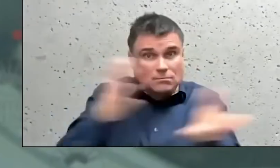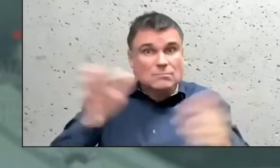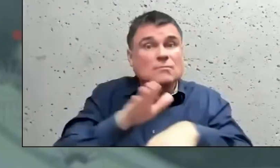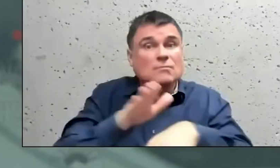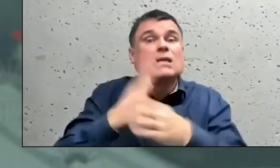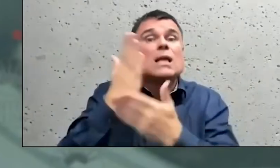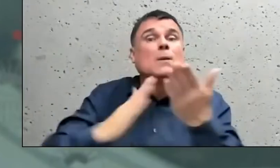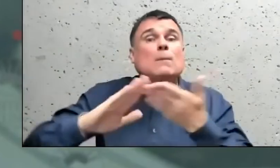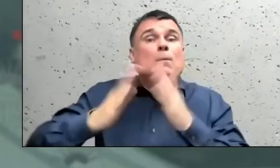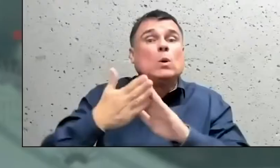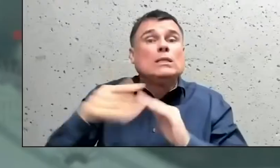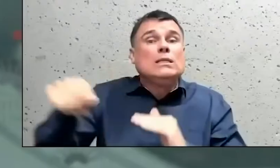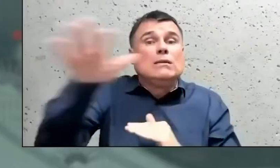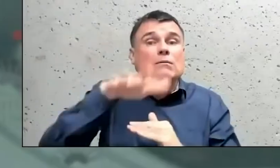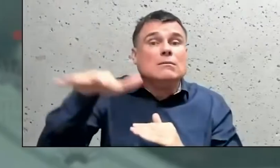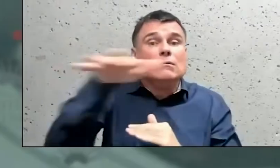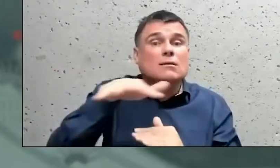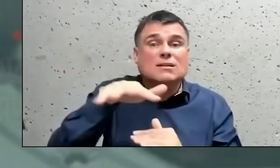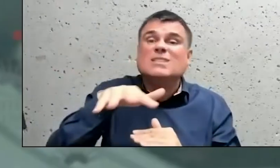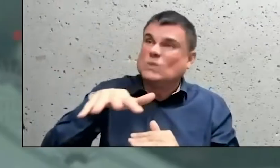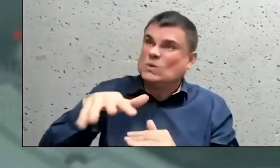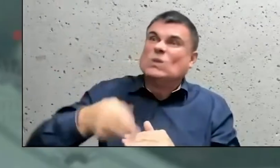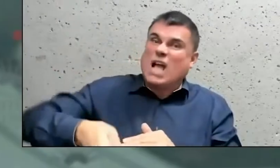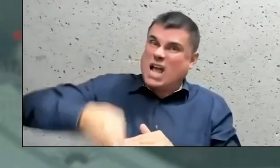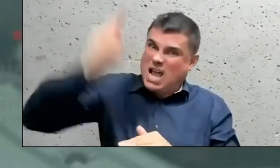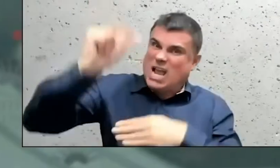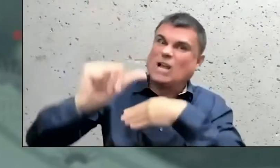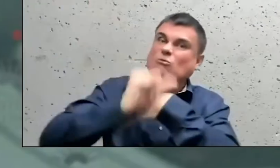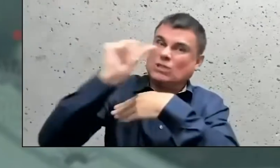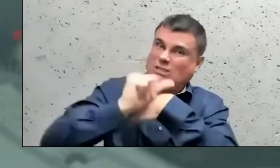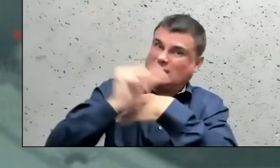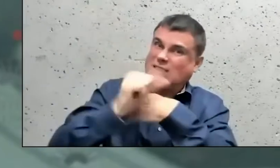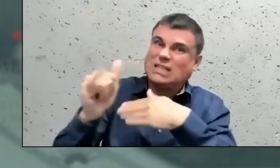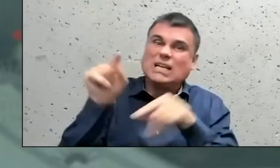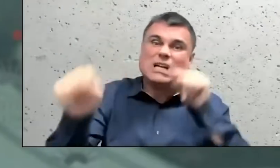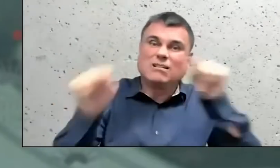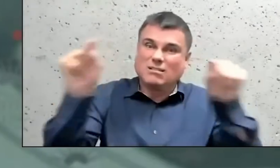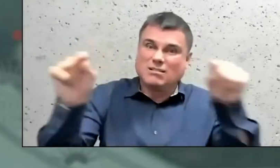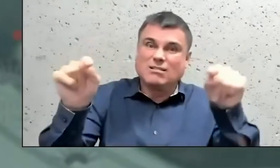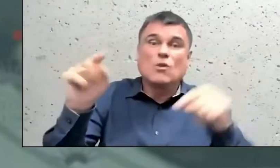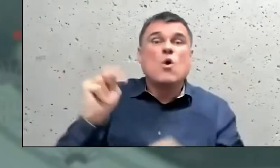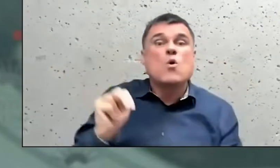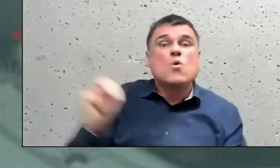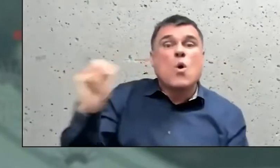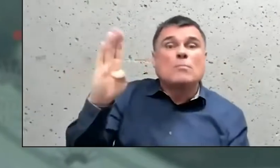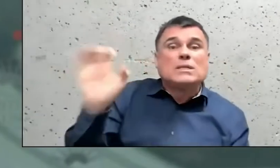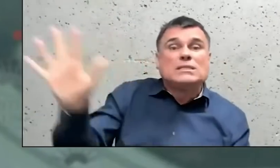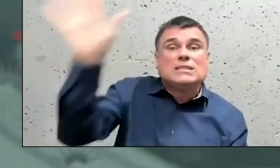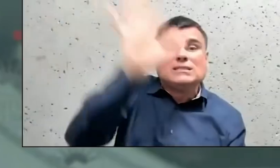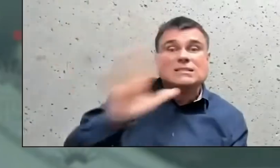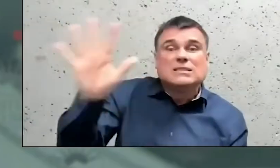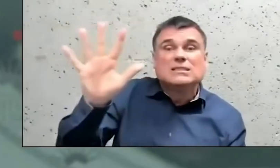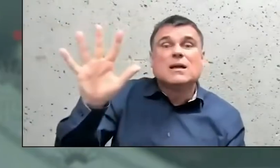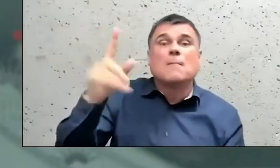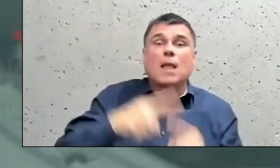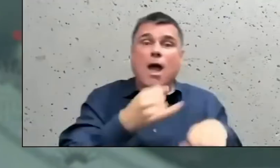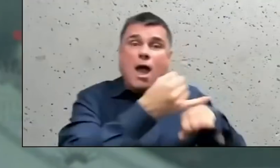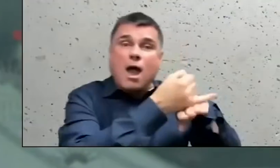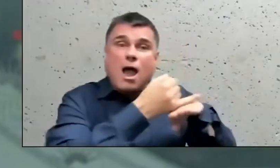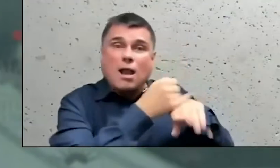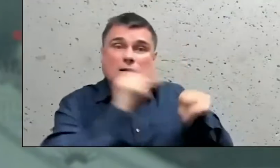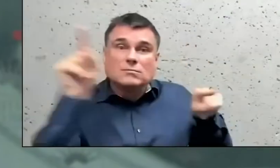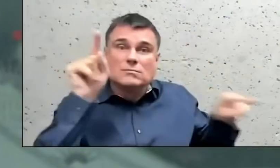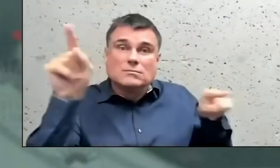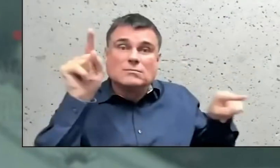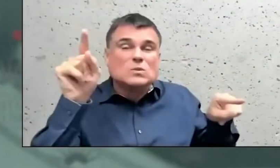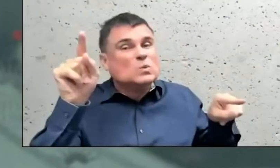north, but also here on Vancouver Island, in the interior, and in some areas of the Lower Mainland. And they may not